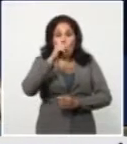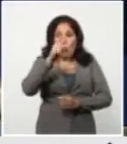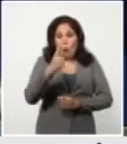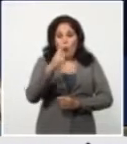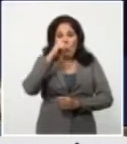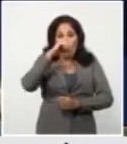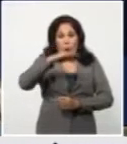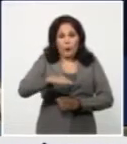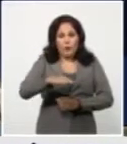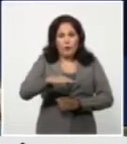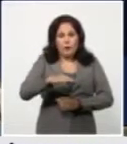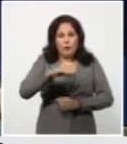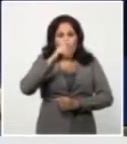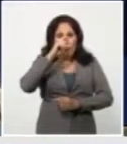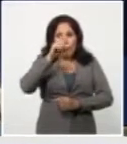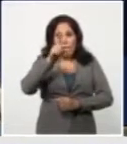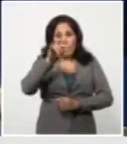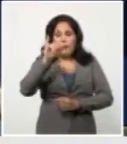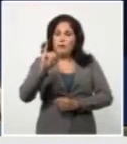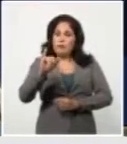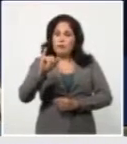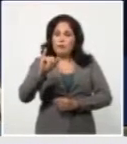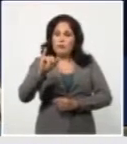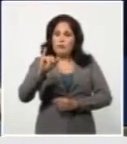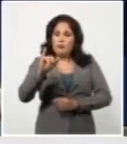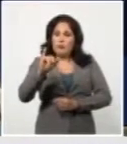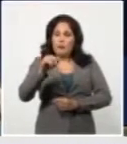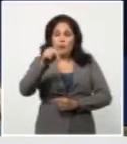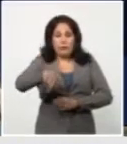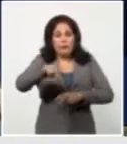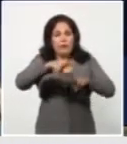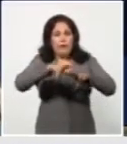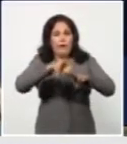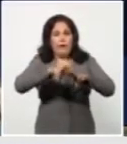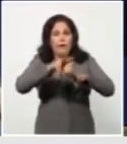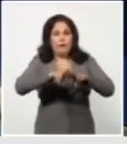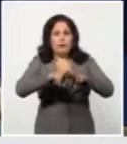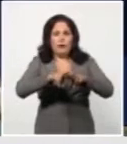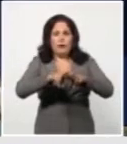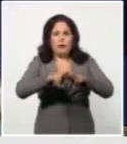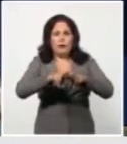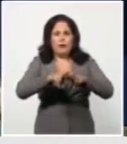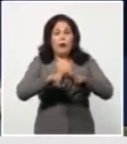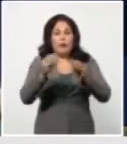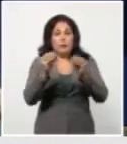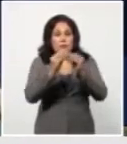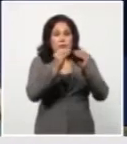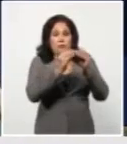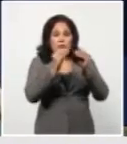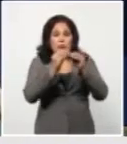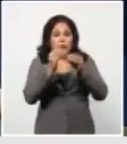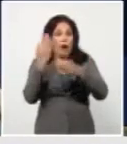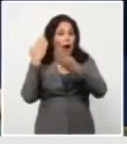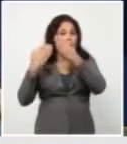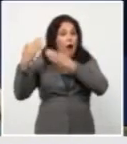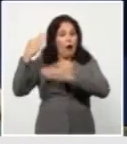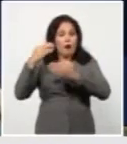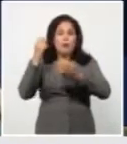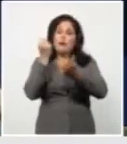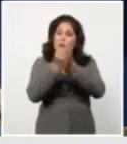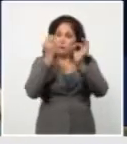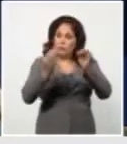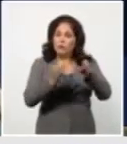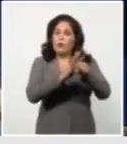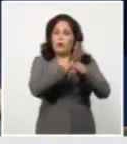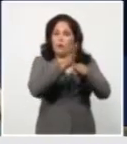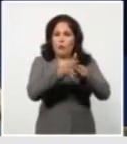and the group of 62 people were diagnosed yesterday. One 16-year-old boy from Havana